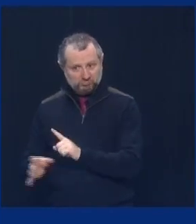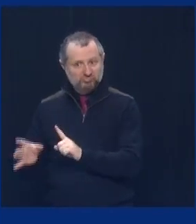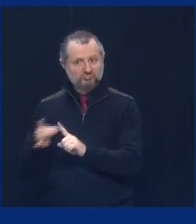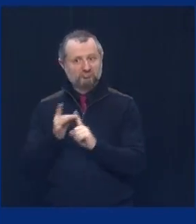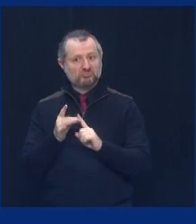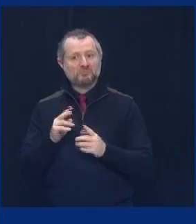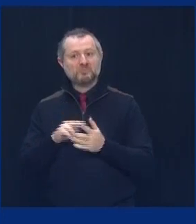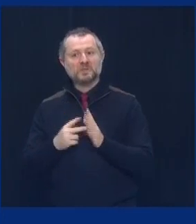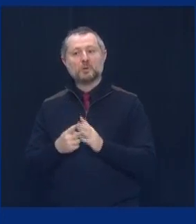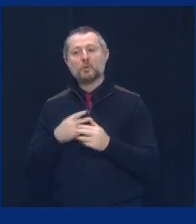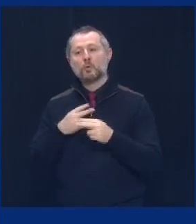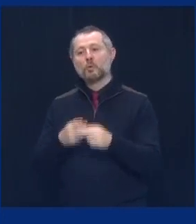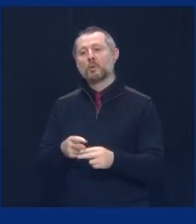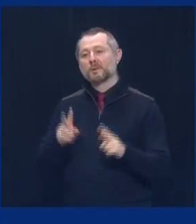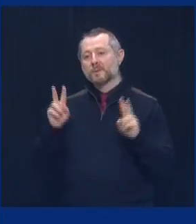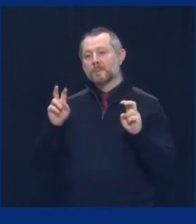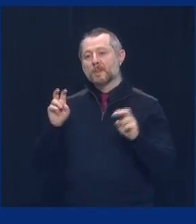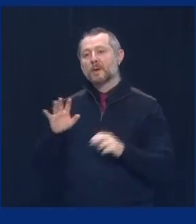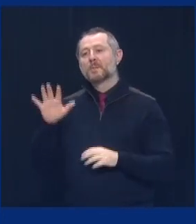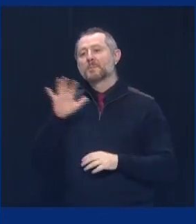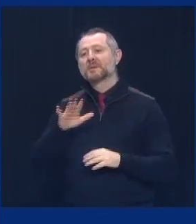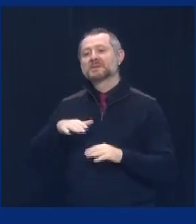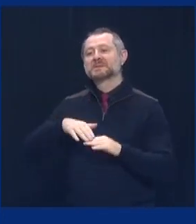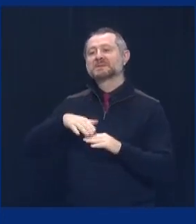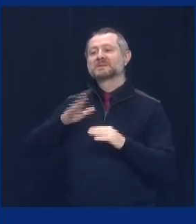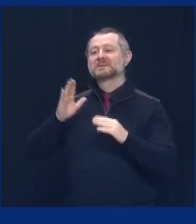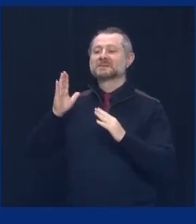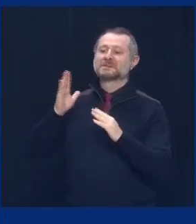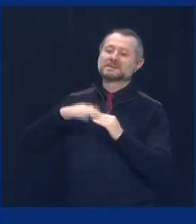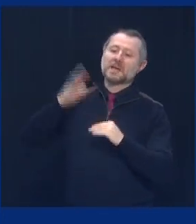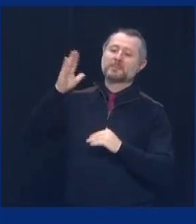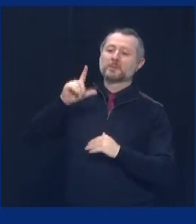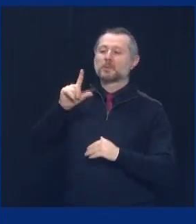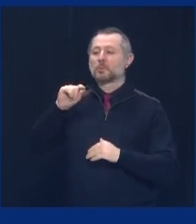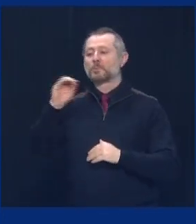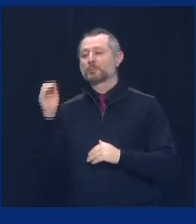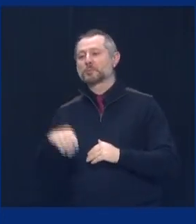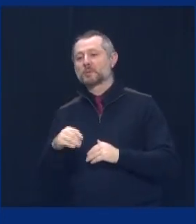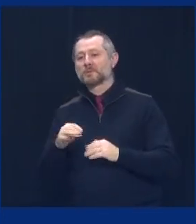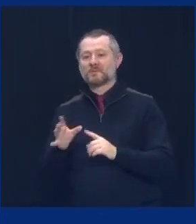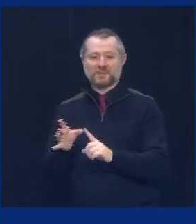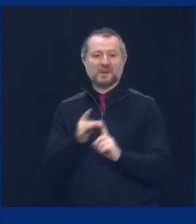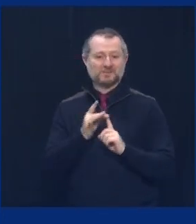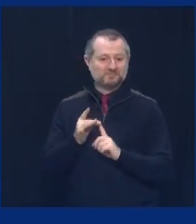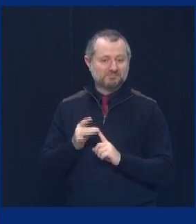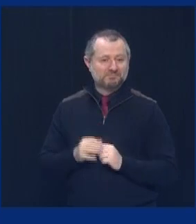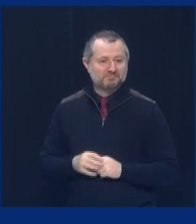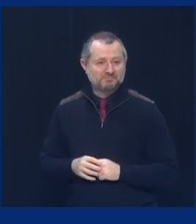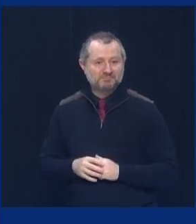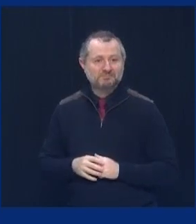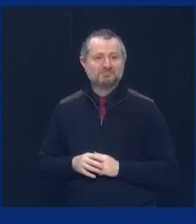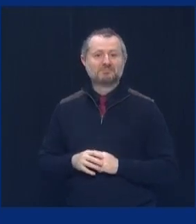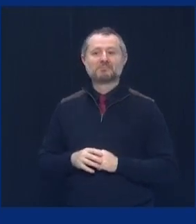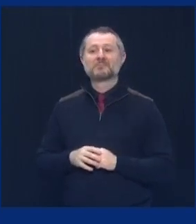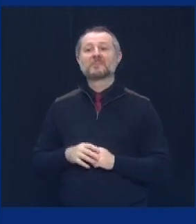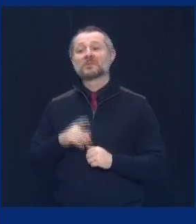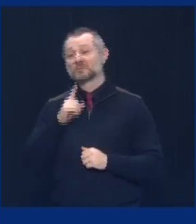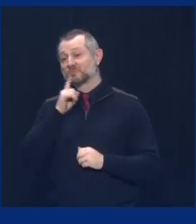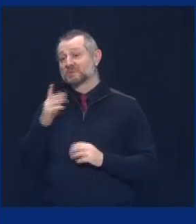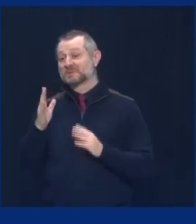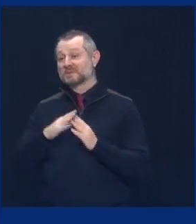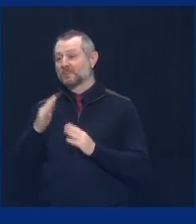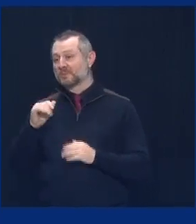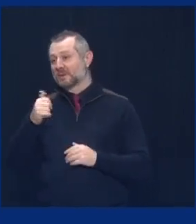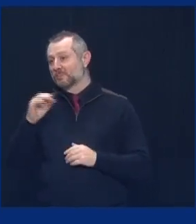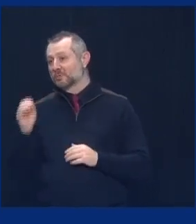high fifth of categories for infection, right? Actually, in the top like 10%.